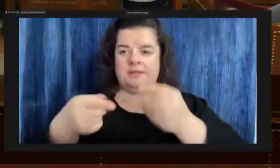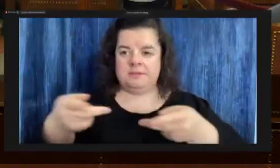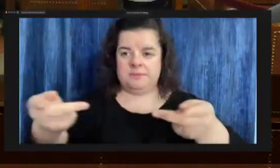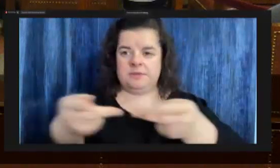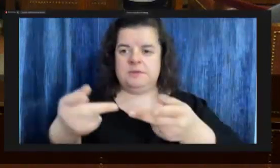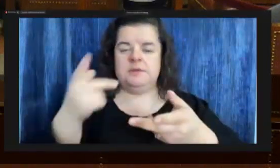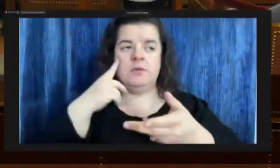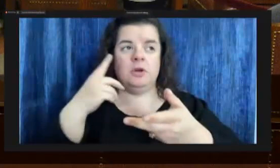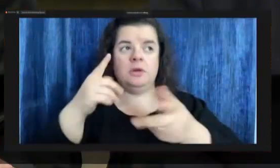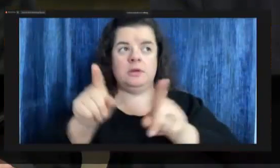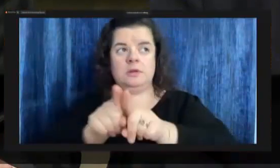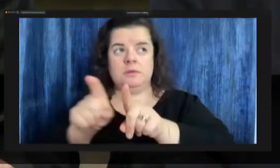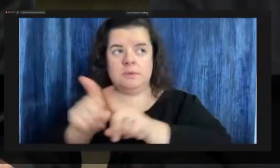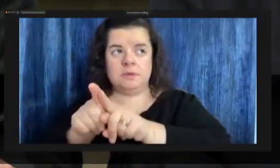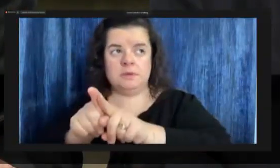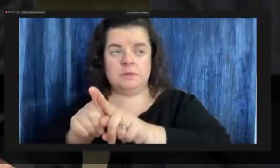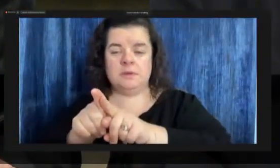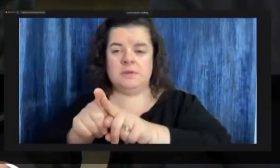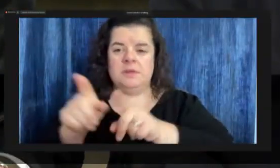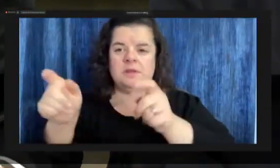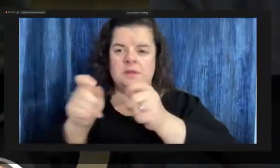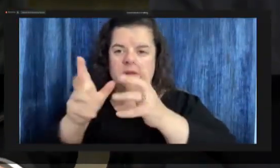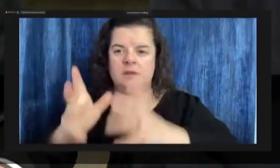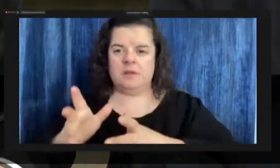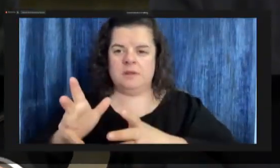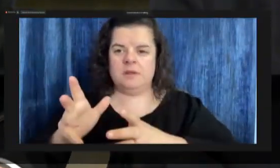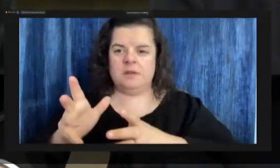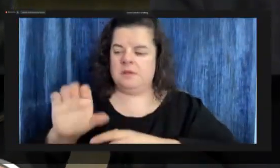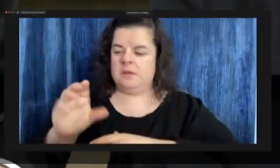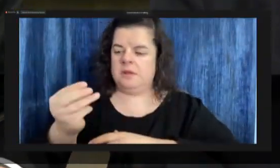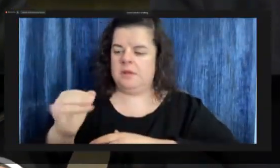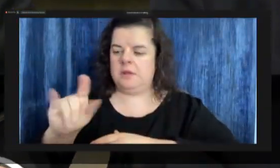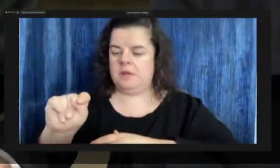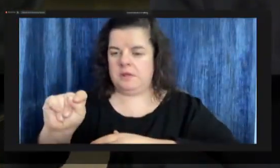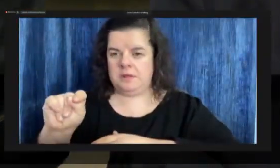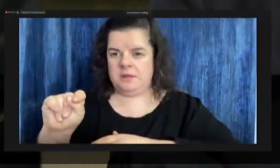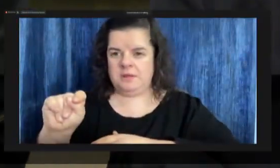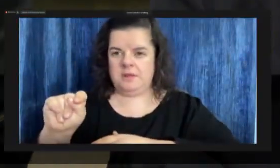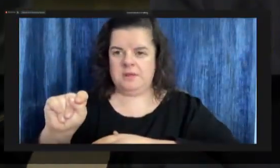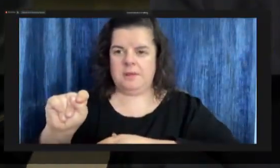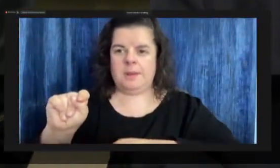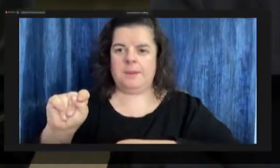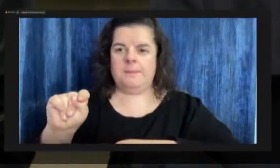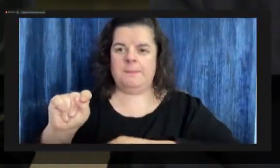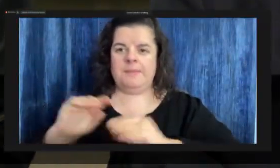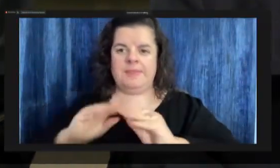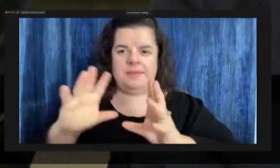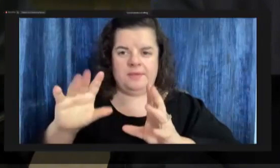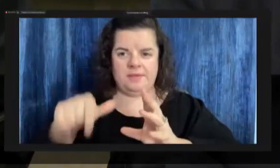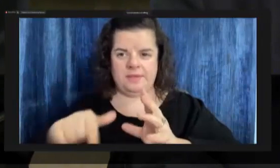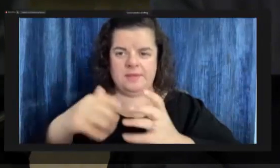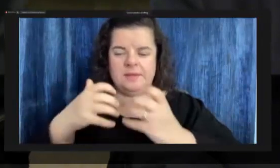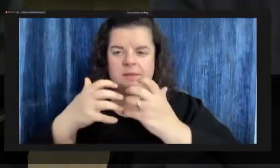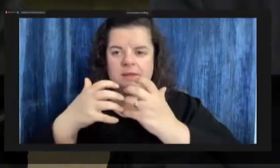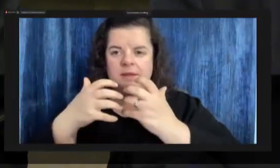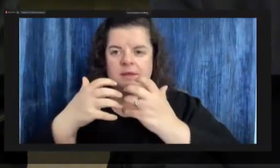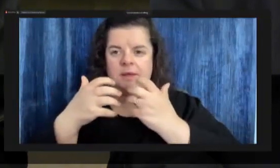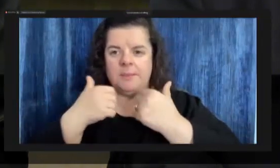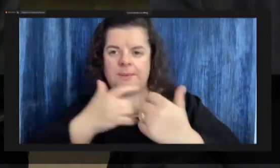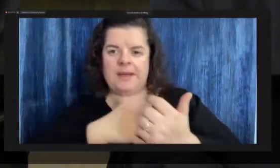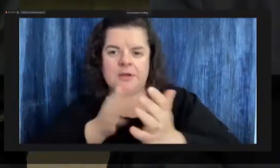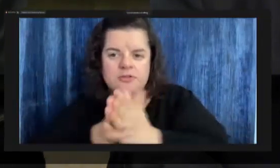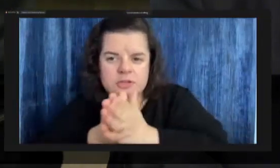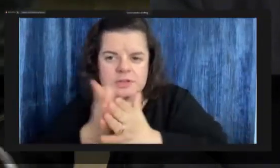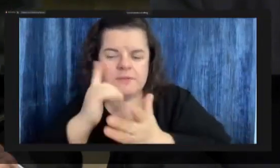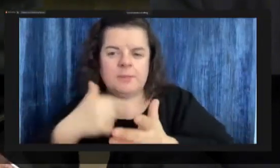well as the Director Schmidt this morning as well. It's good. Clearly, this has been a passion of mine since I came on the